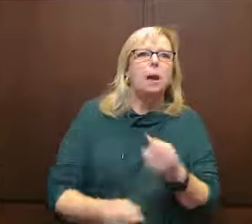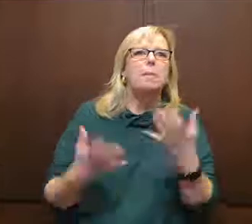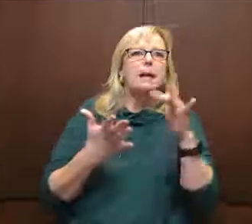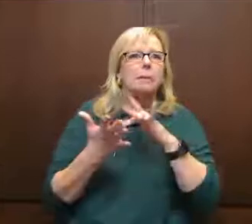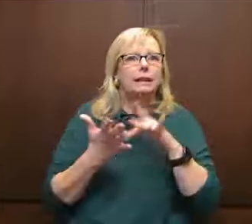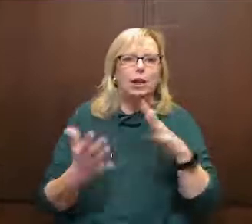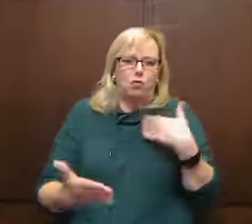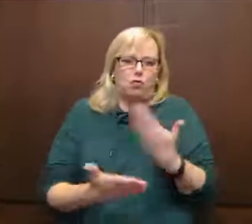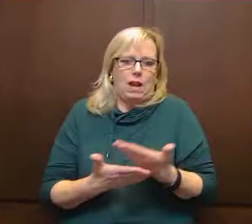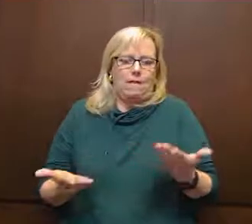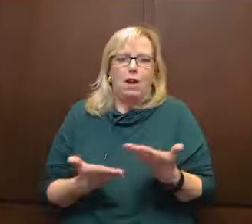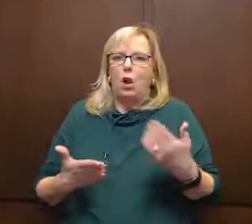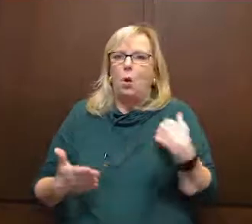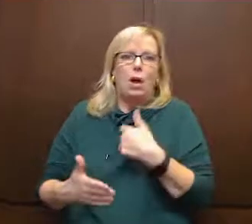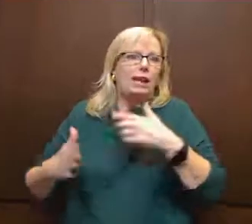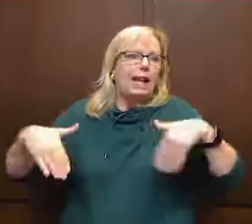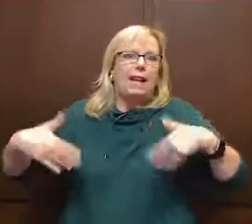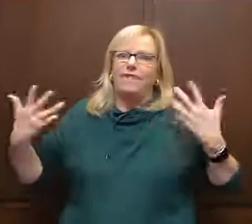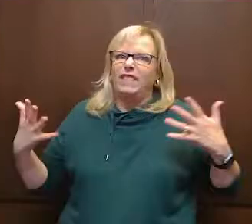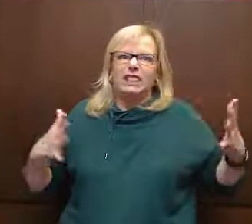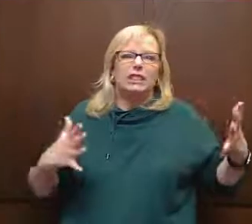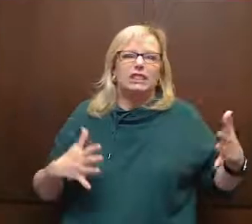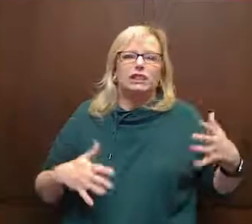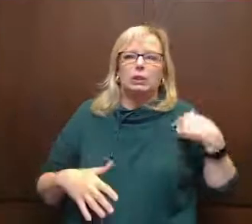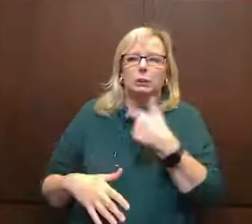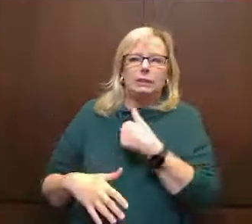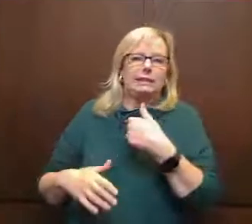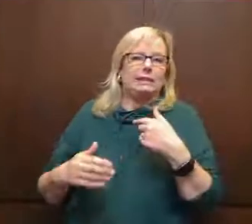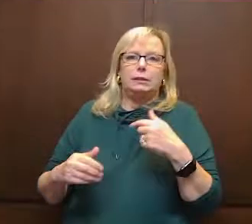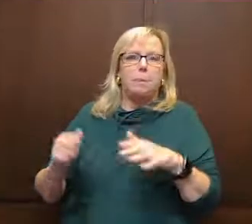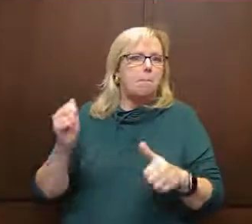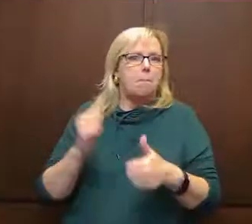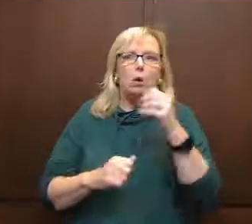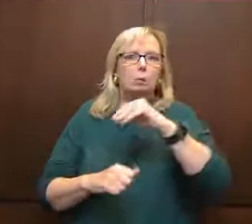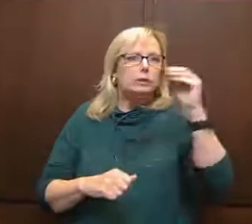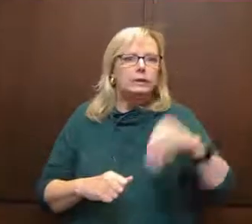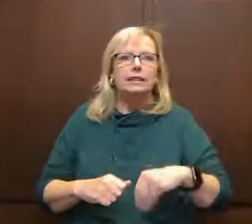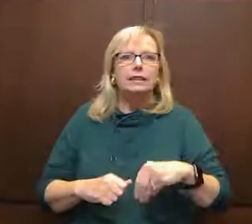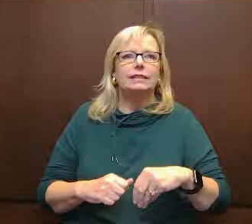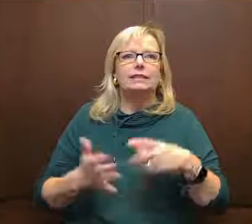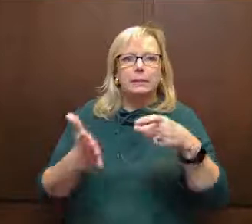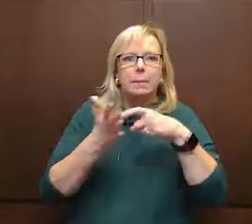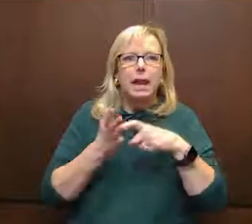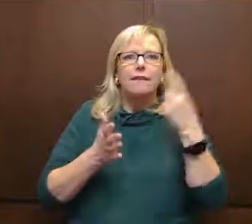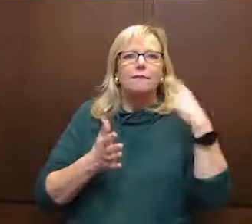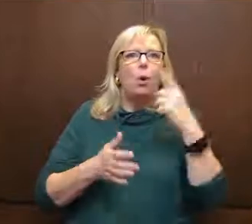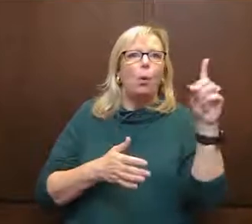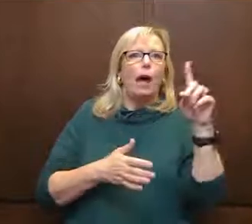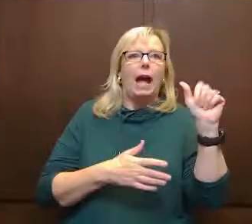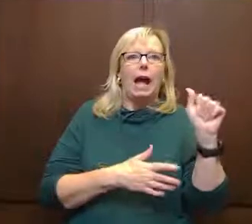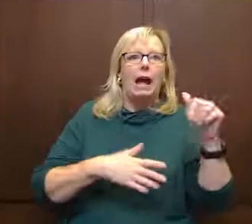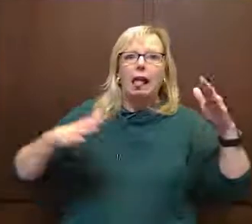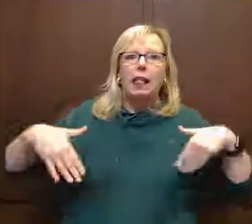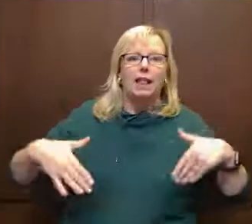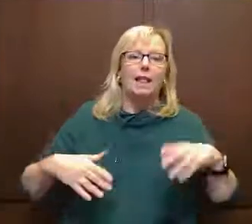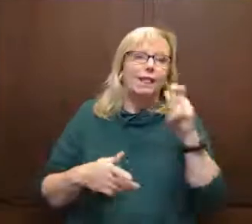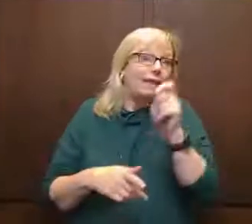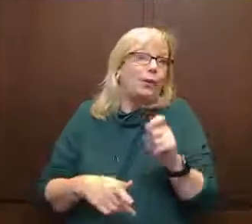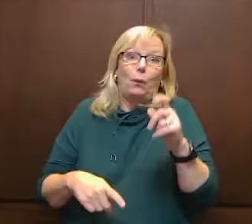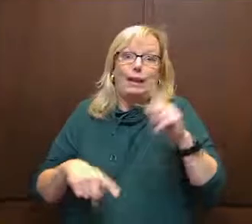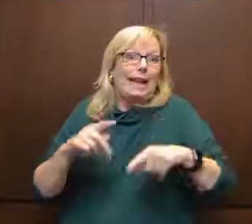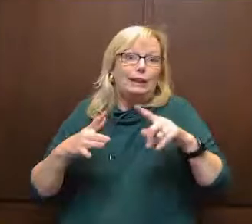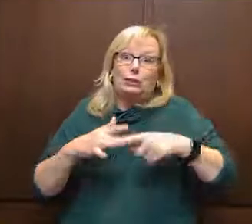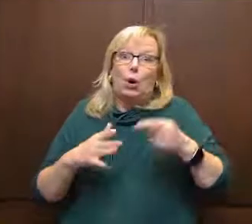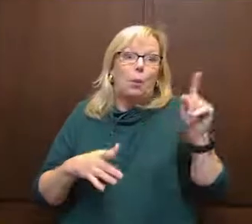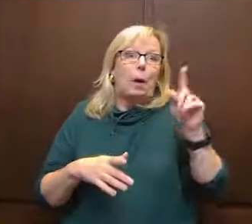have come here, we're not to the point where we have substantially met the demand for 1A. And therefore, we can't move